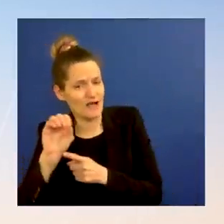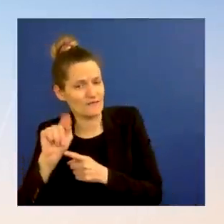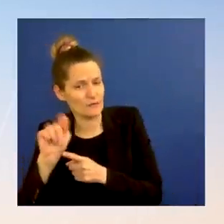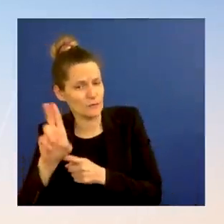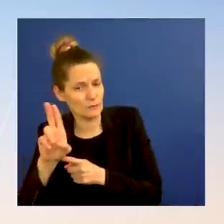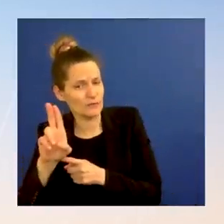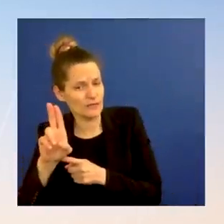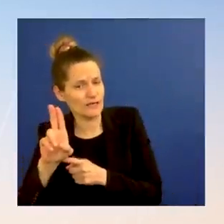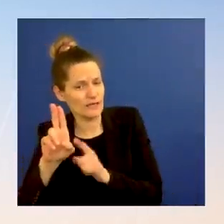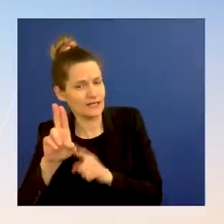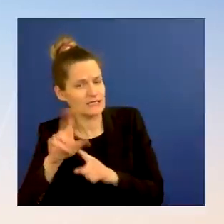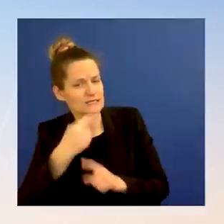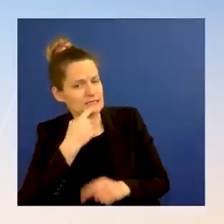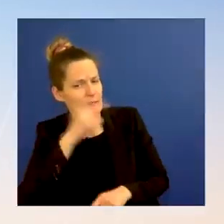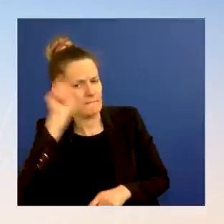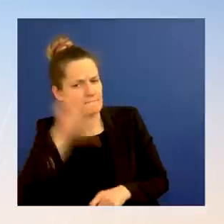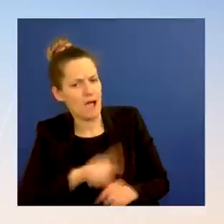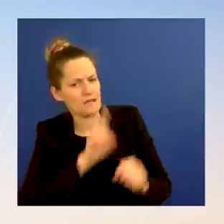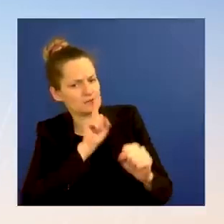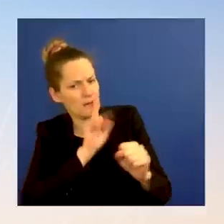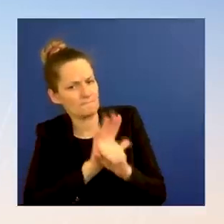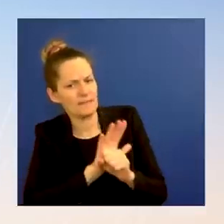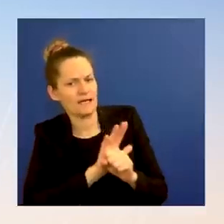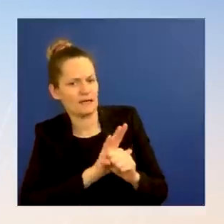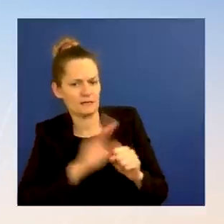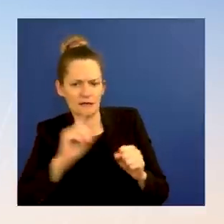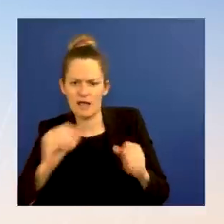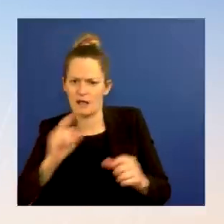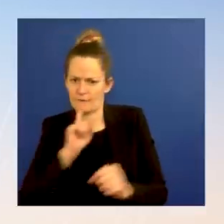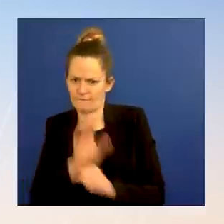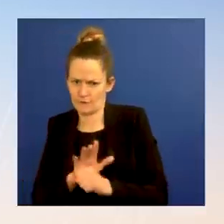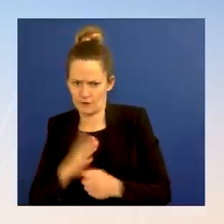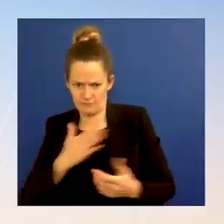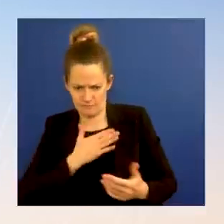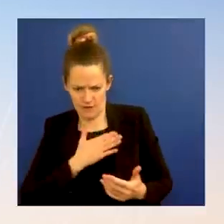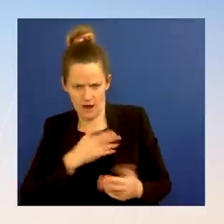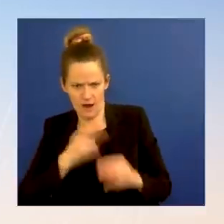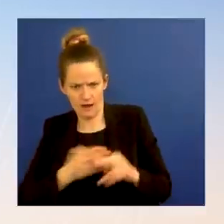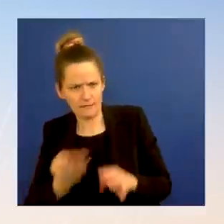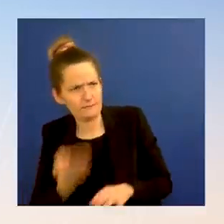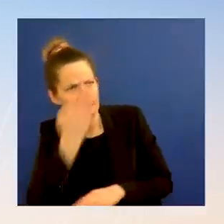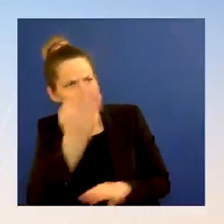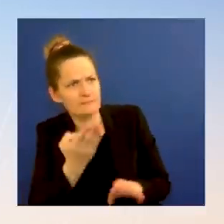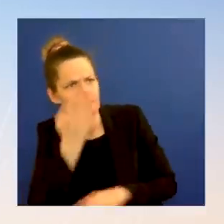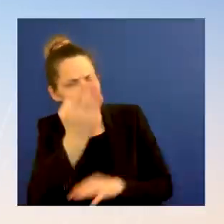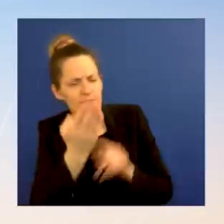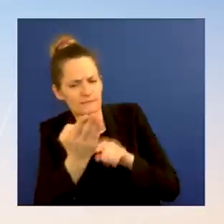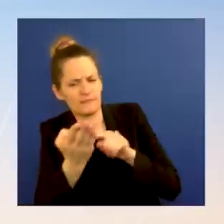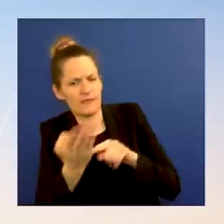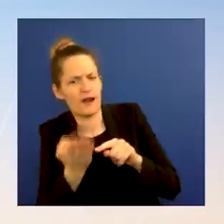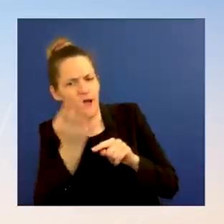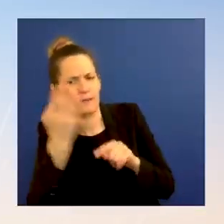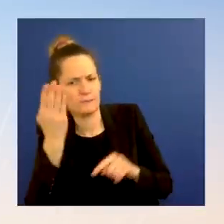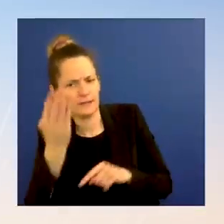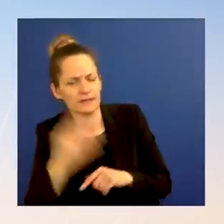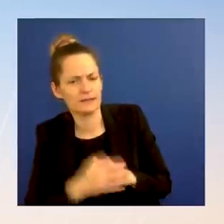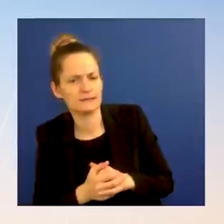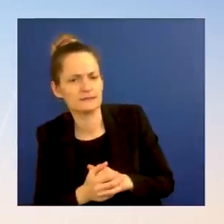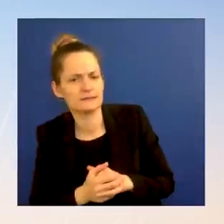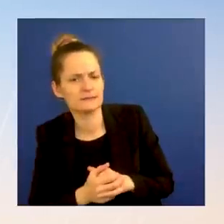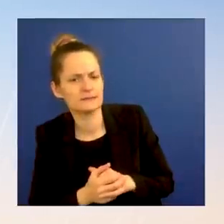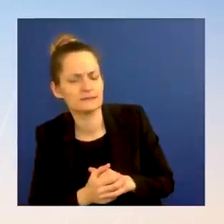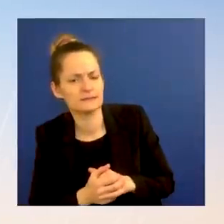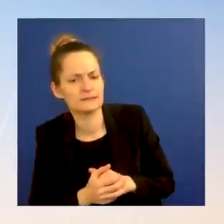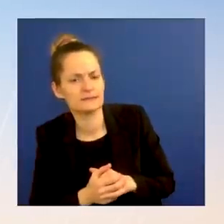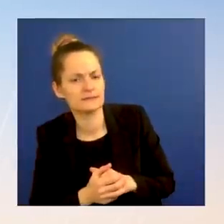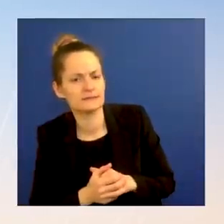on Sarah Bloom-Raskin. I'm wondering whether the White House remains committed and with Senator Brown and advancing all the nominees in